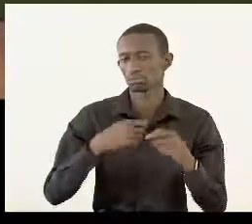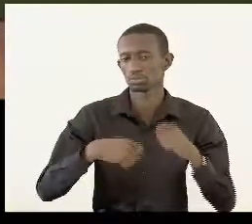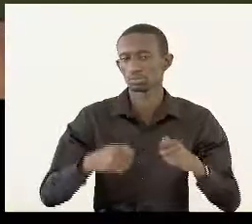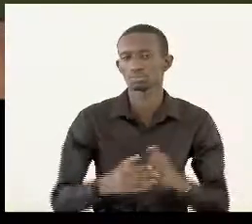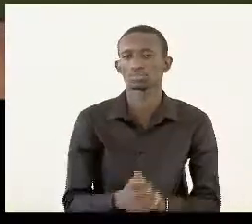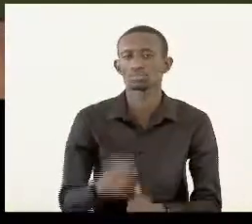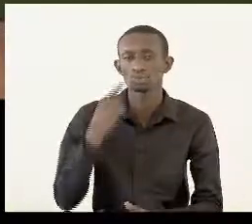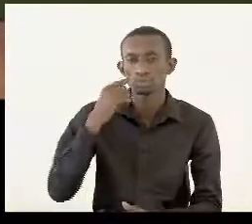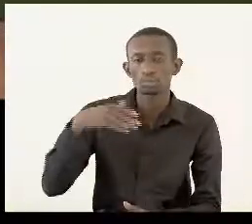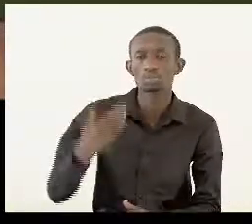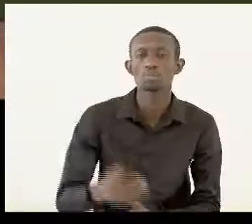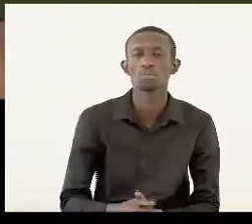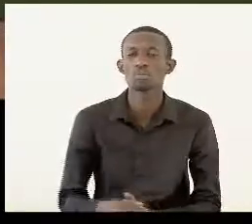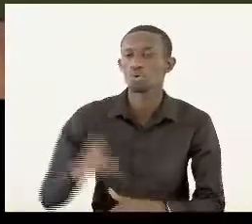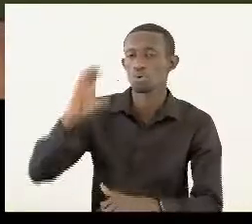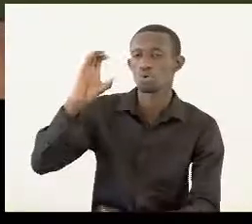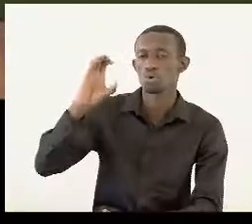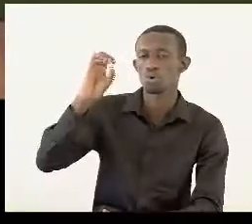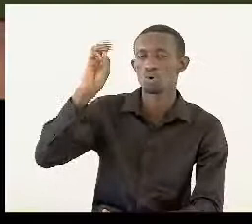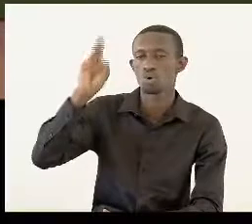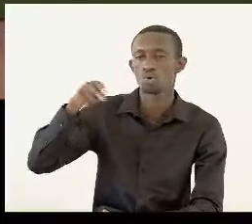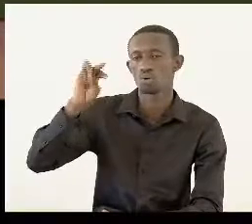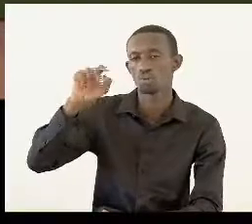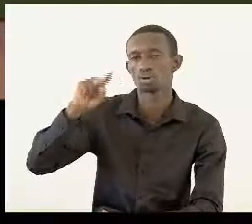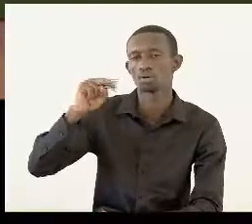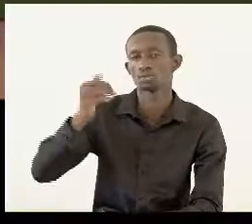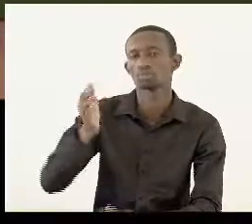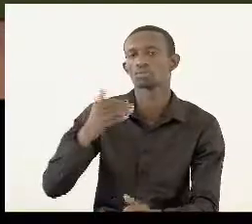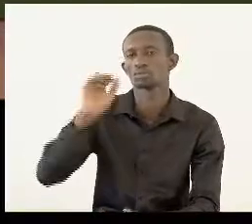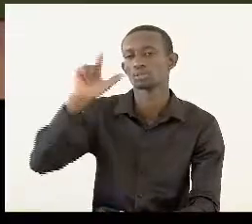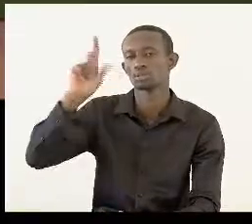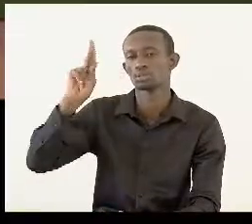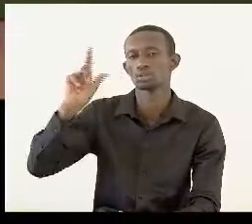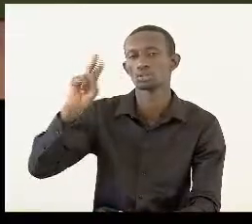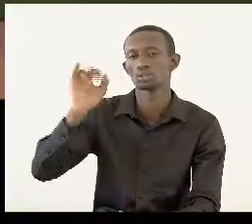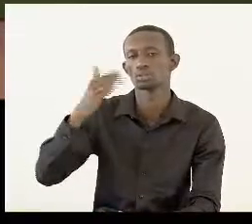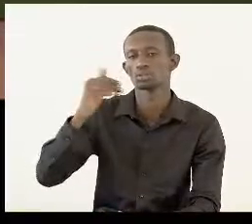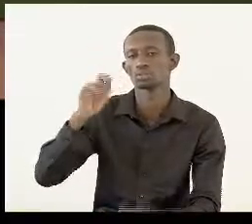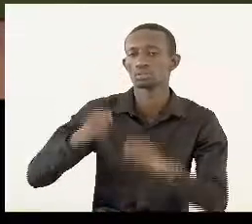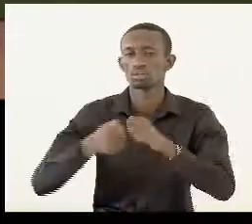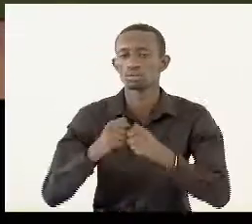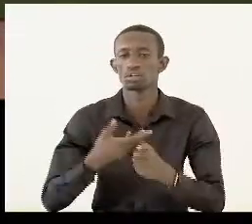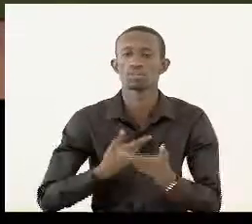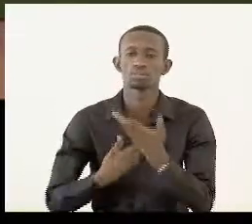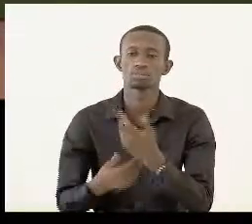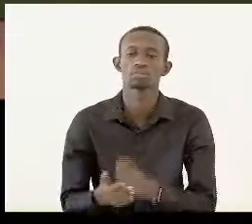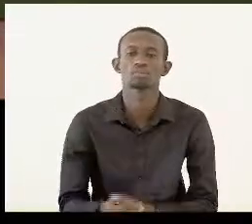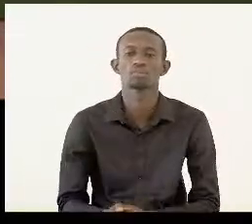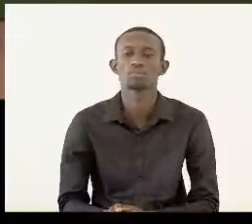We go to the next, compounds of alkali metals. It is the first part. We have